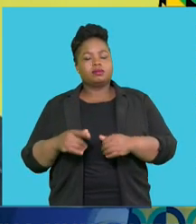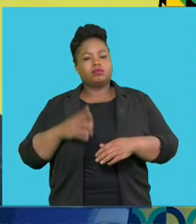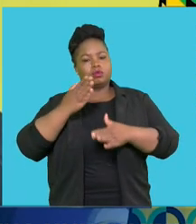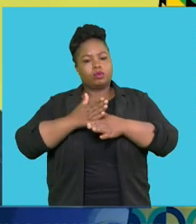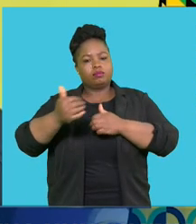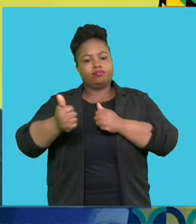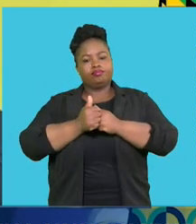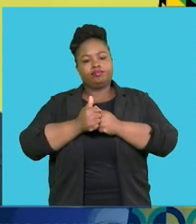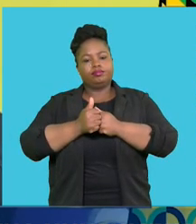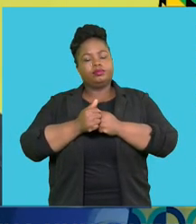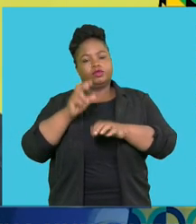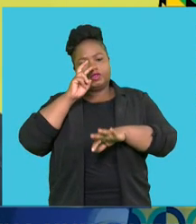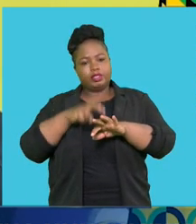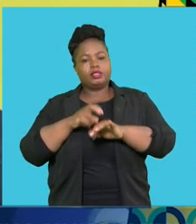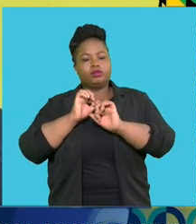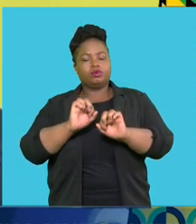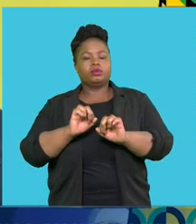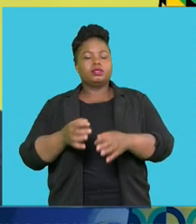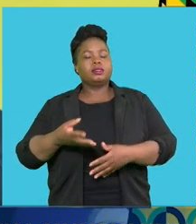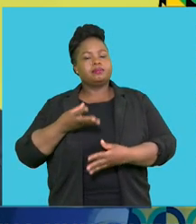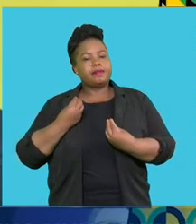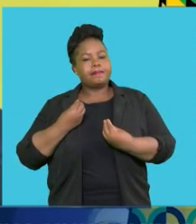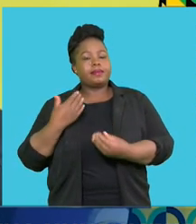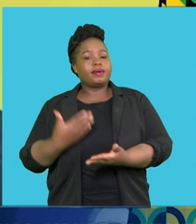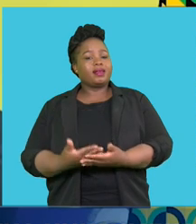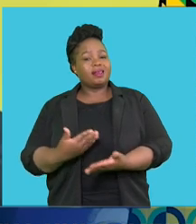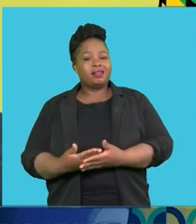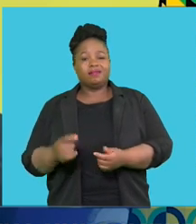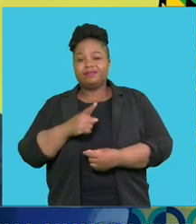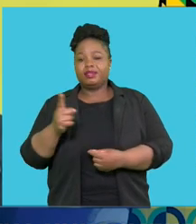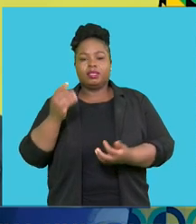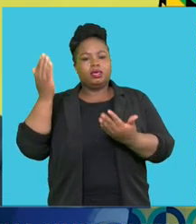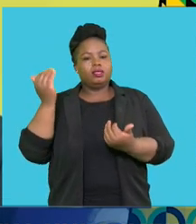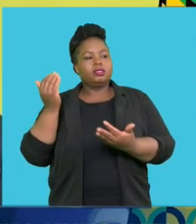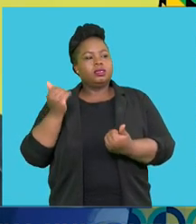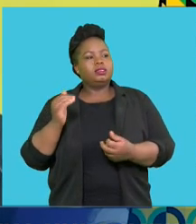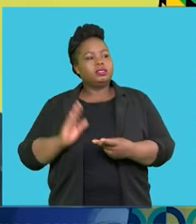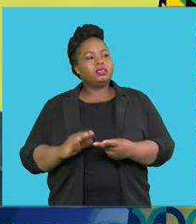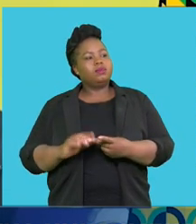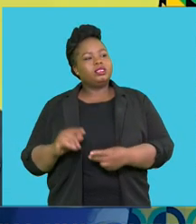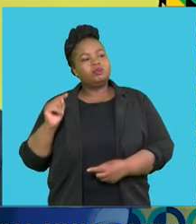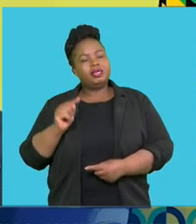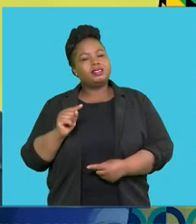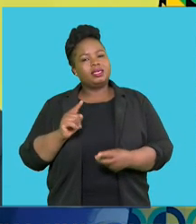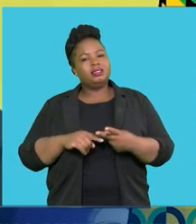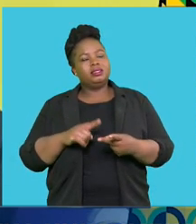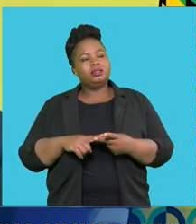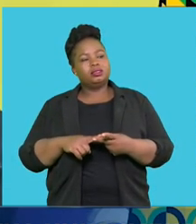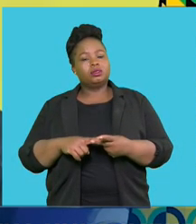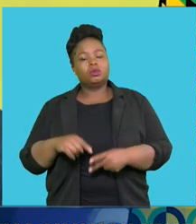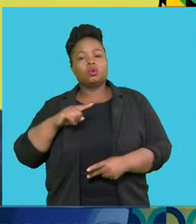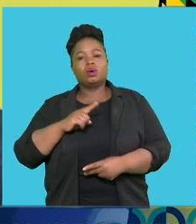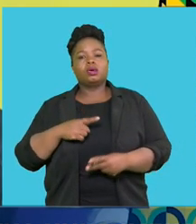to meet their needs They expect us to find common ground To